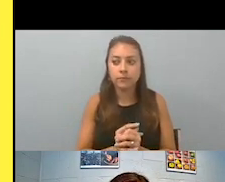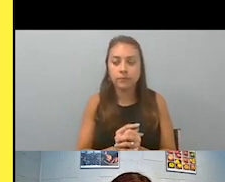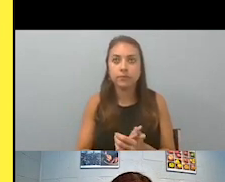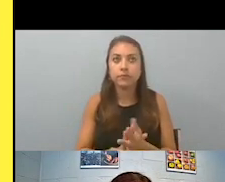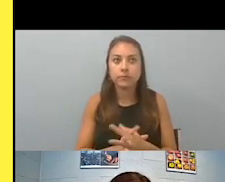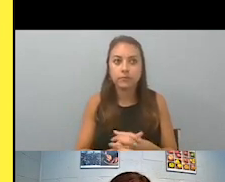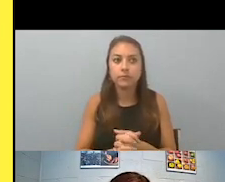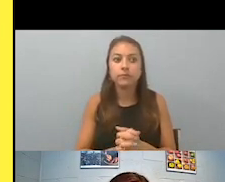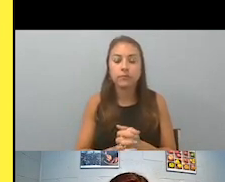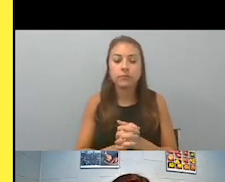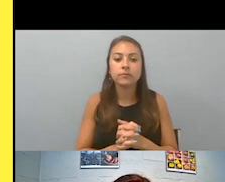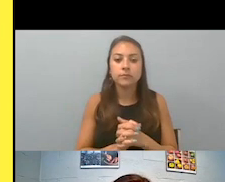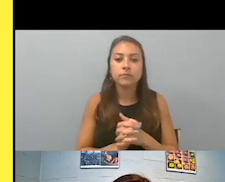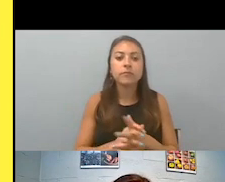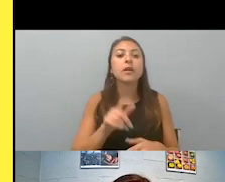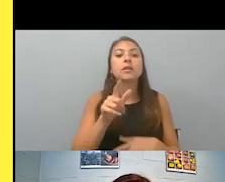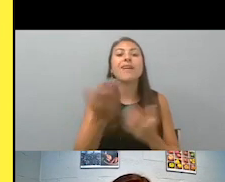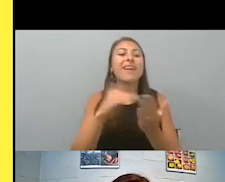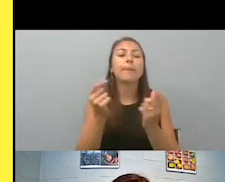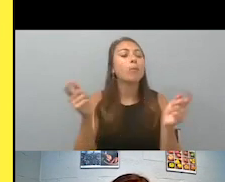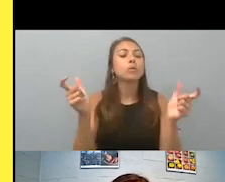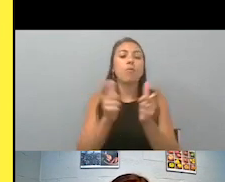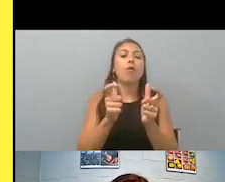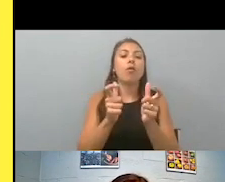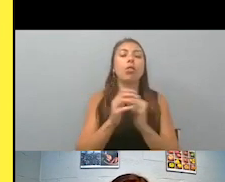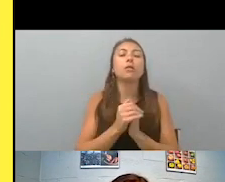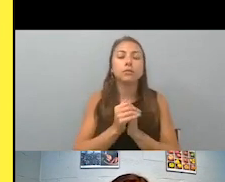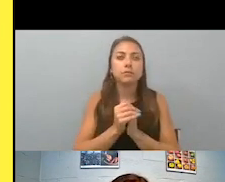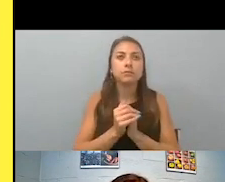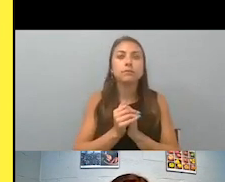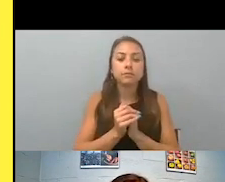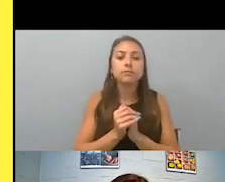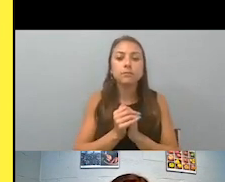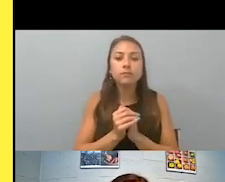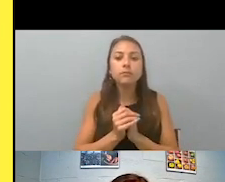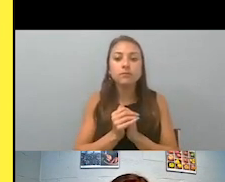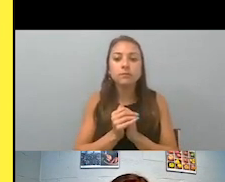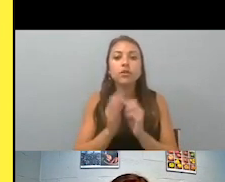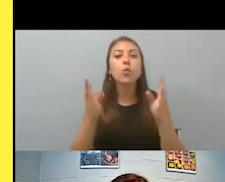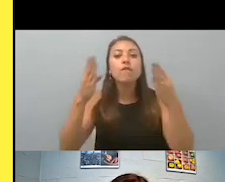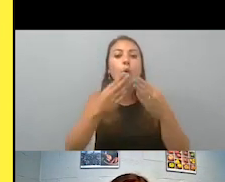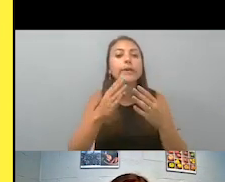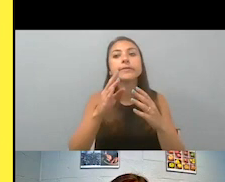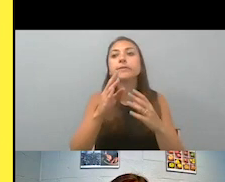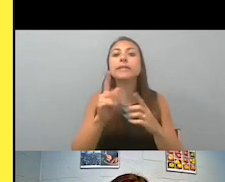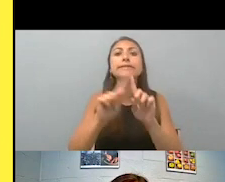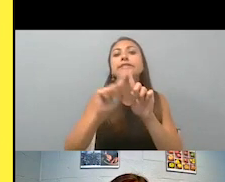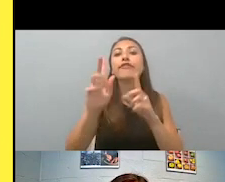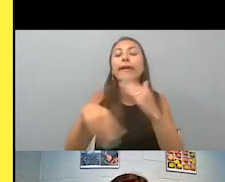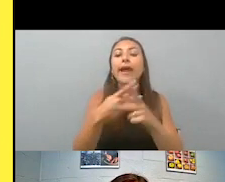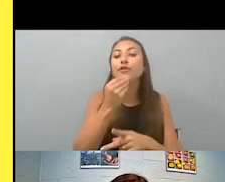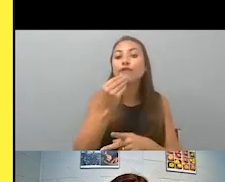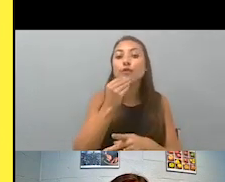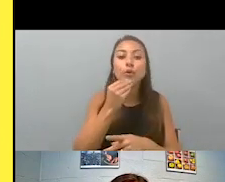where down here, it's a little bit of a smaller space. So we focus on putting out a really good seasonal smoothie station. We have an avocado